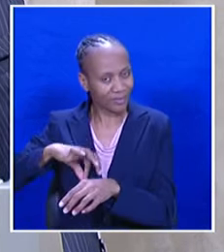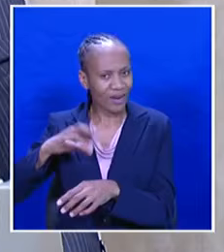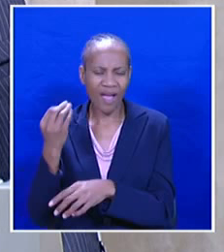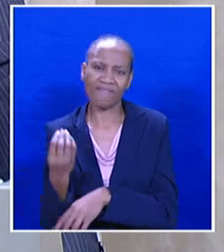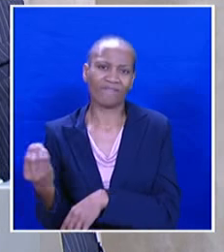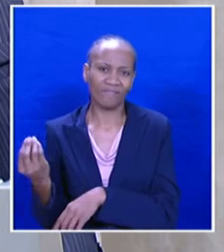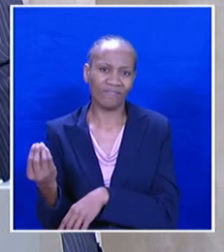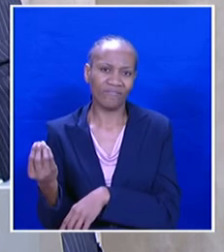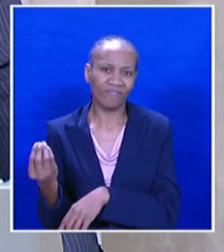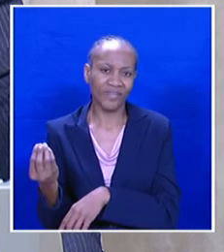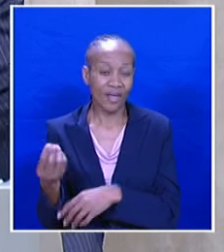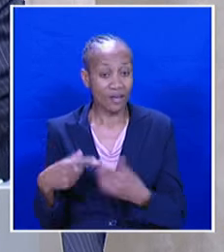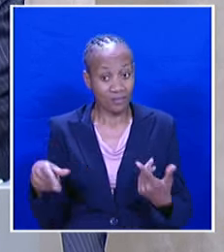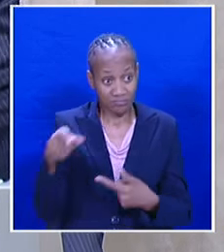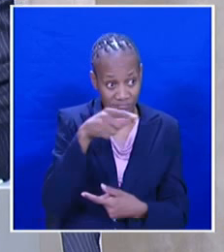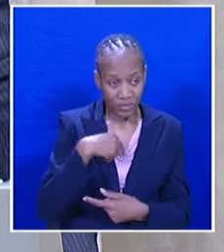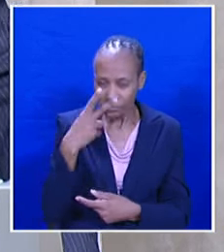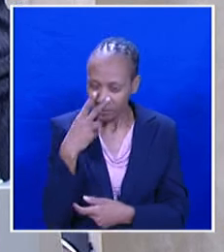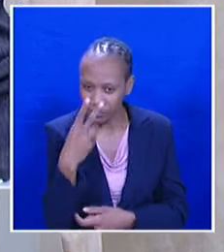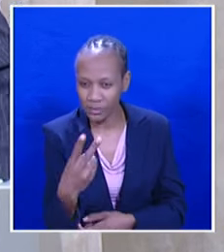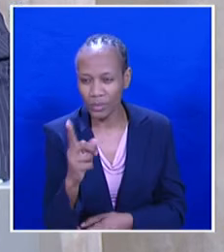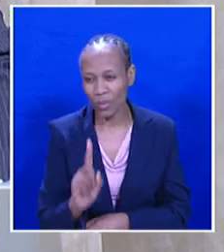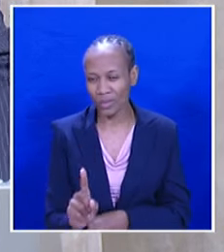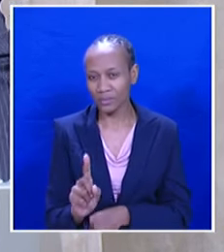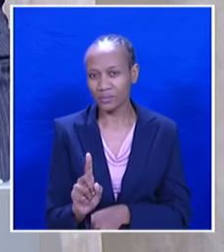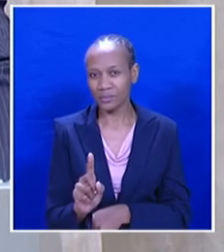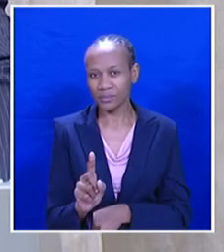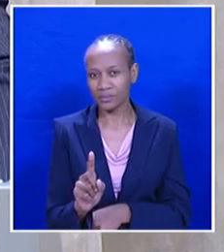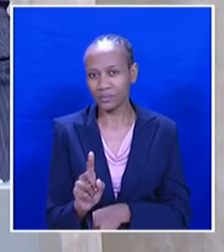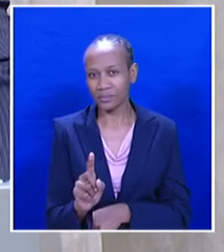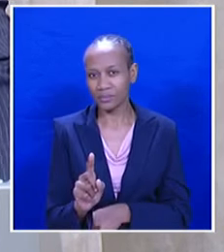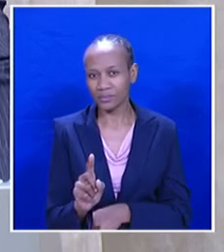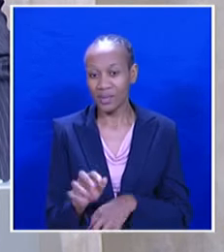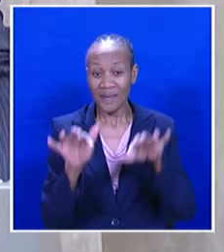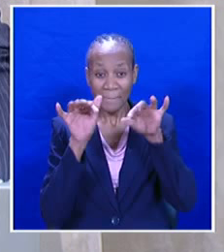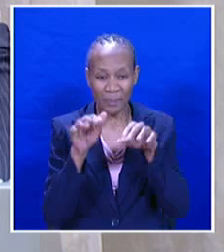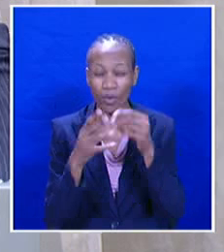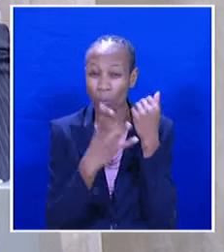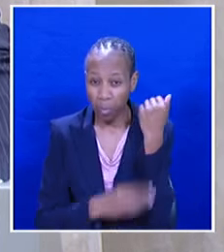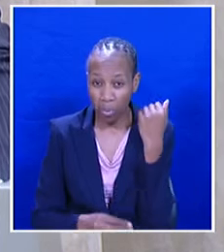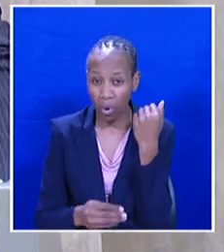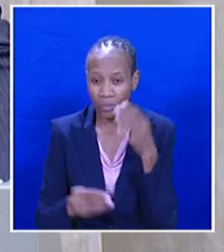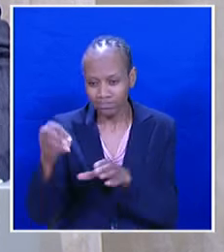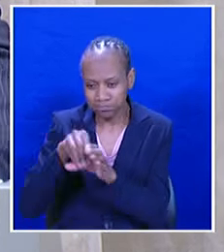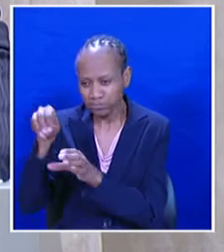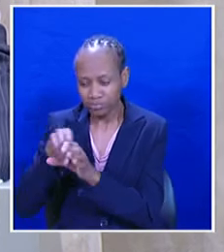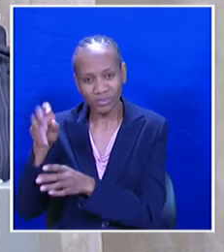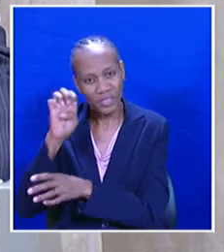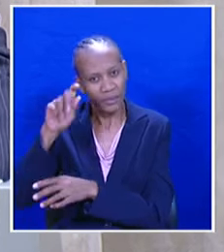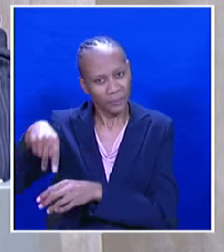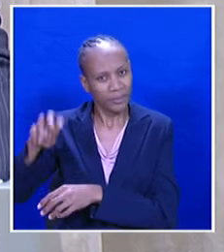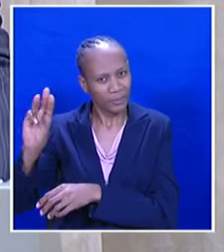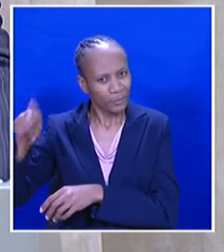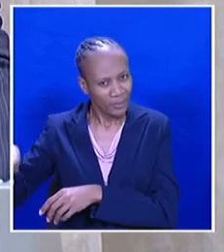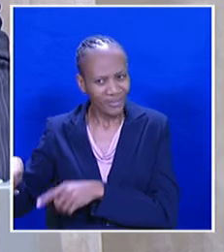us have seen is that as people participate in these programs, they are able to gain